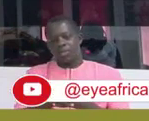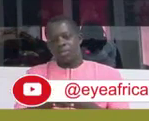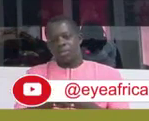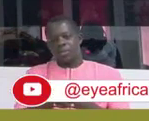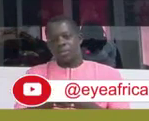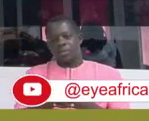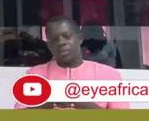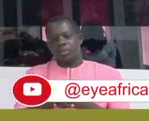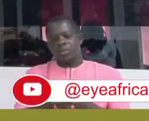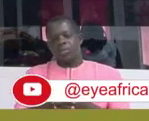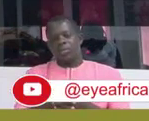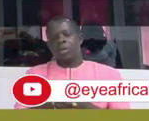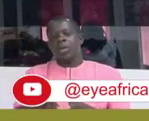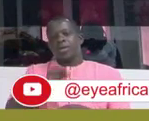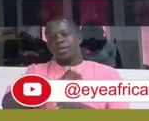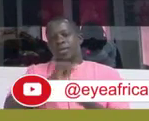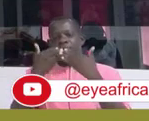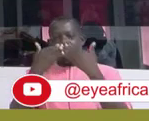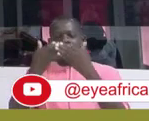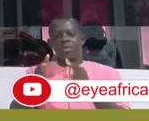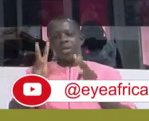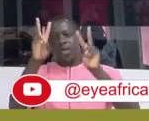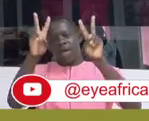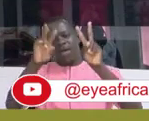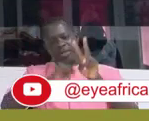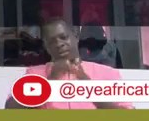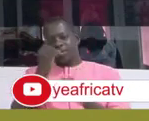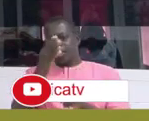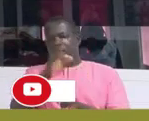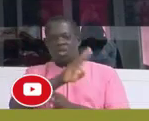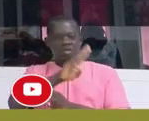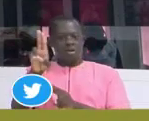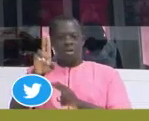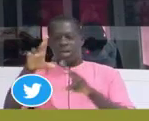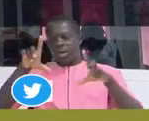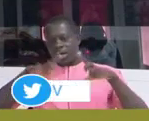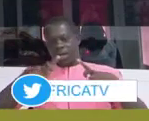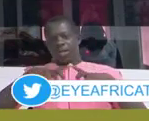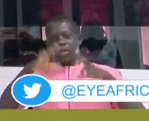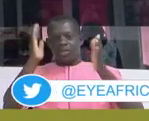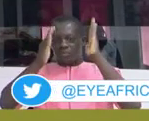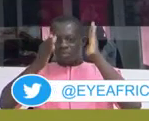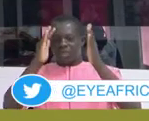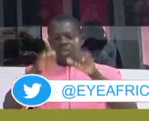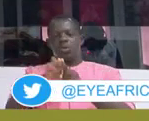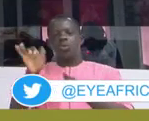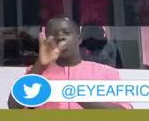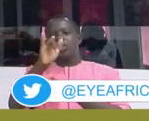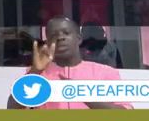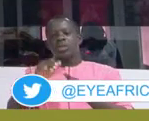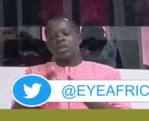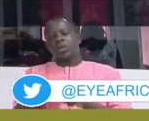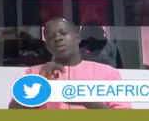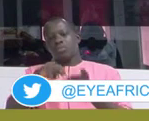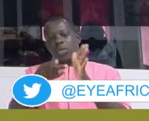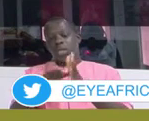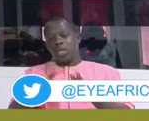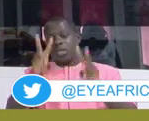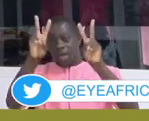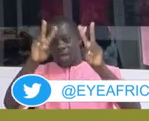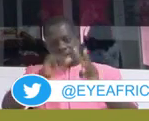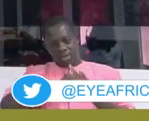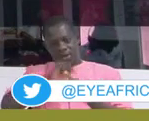and found him there. You will tell us that said that he's not yet ready. He's busy. Which was he referring